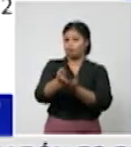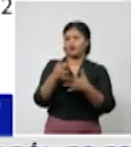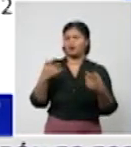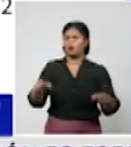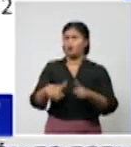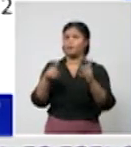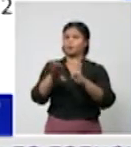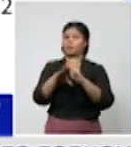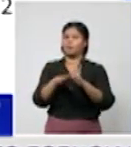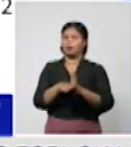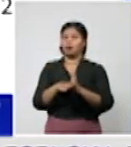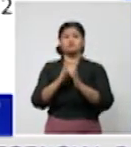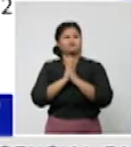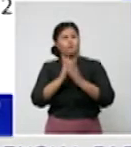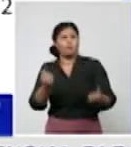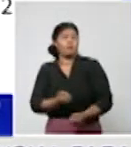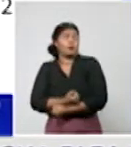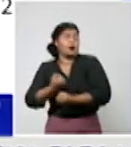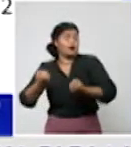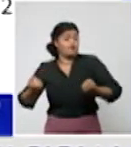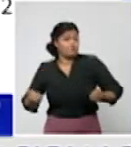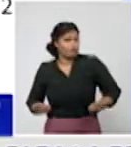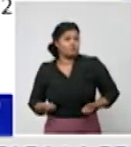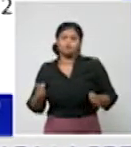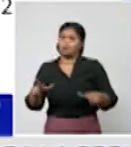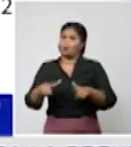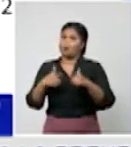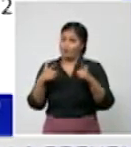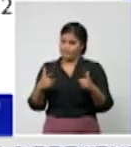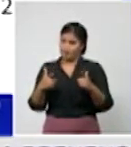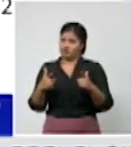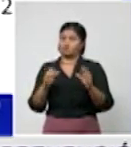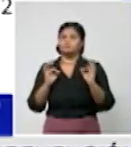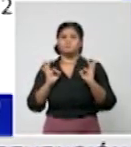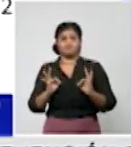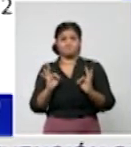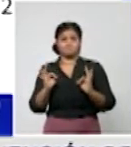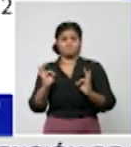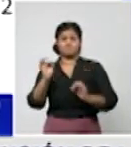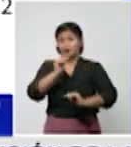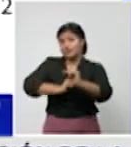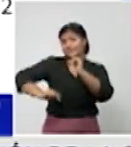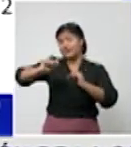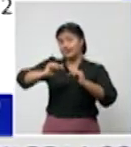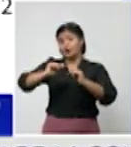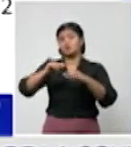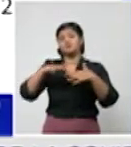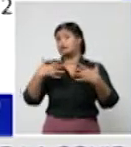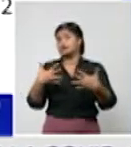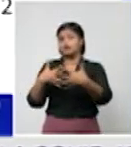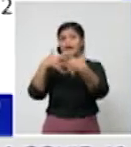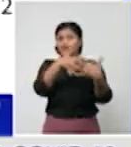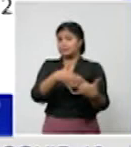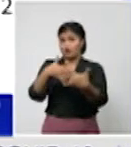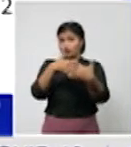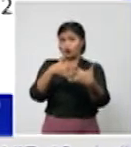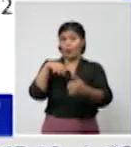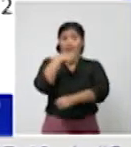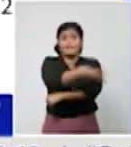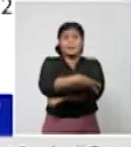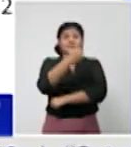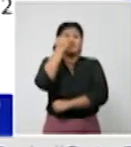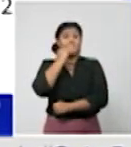9,608. I make reference to these countries of the Americas region that are included in the list of countries with more fatalities for